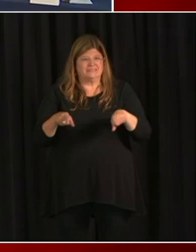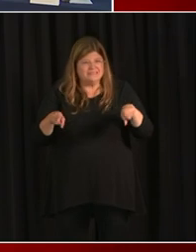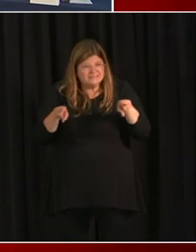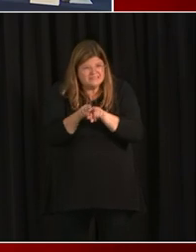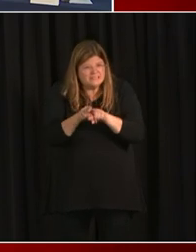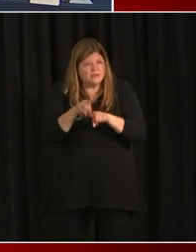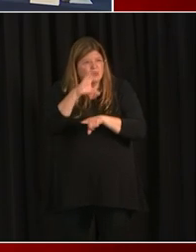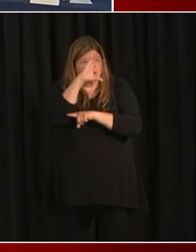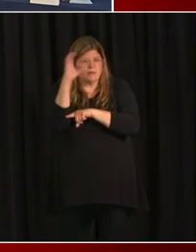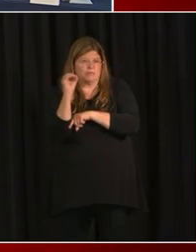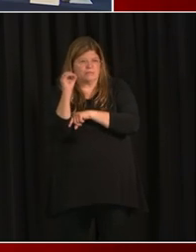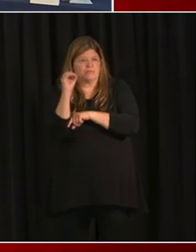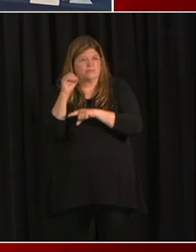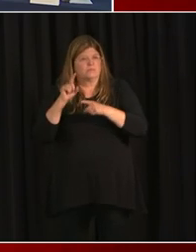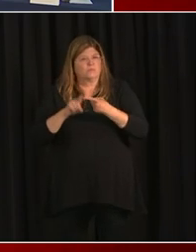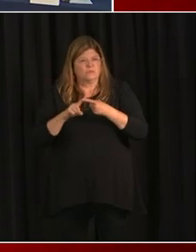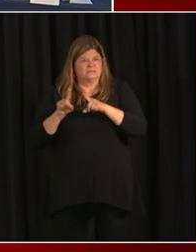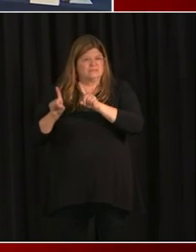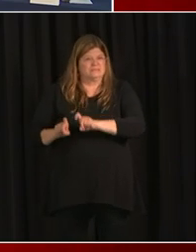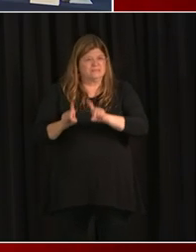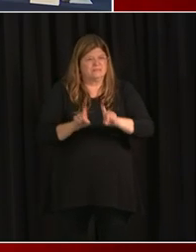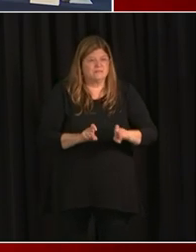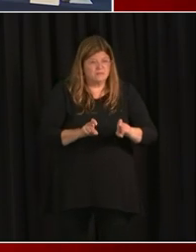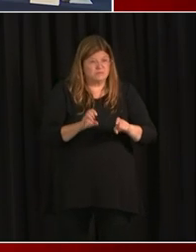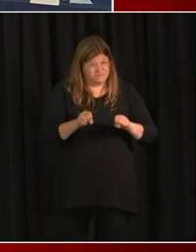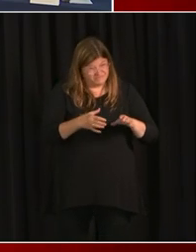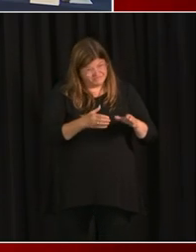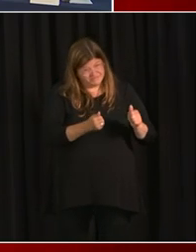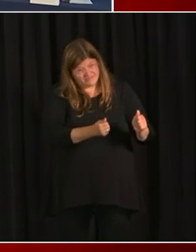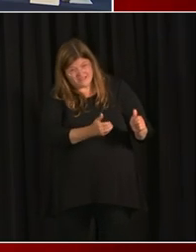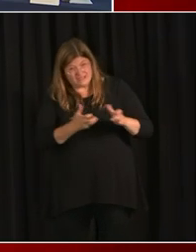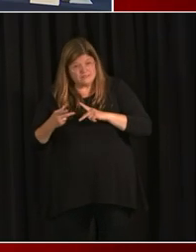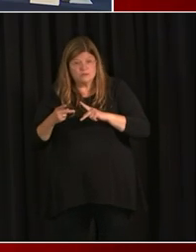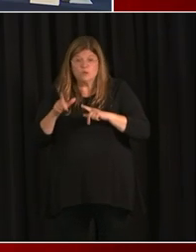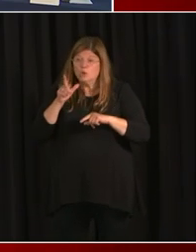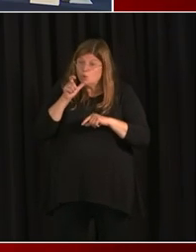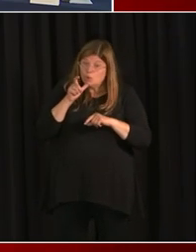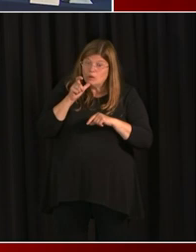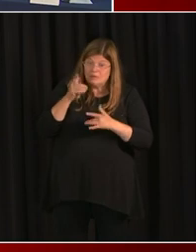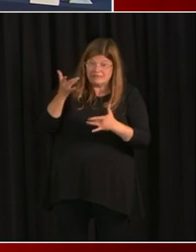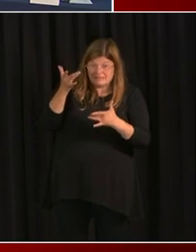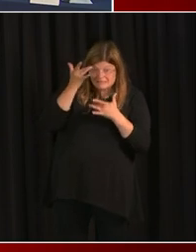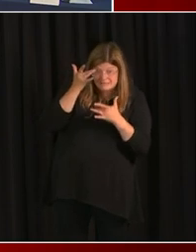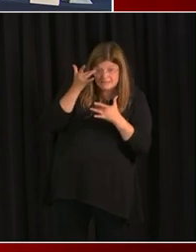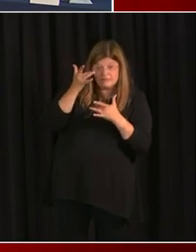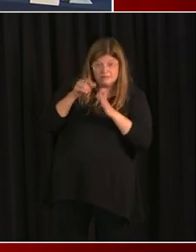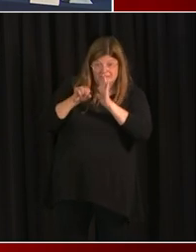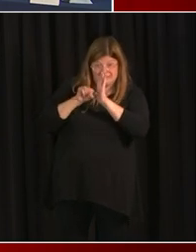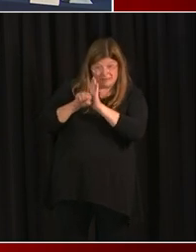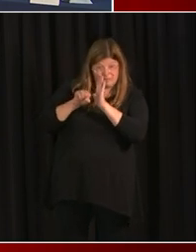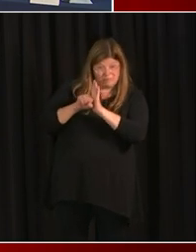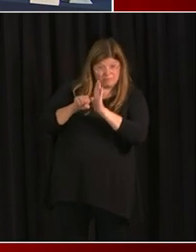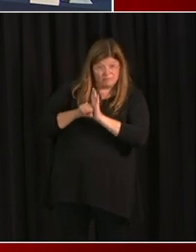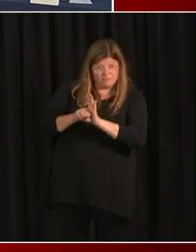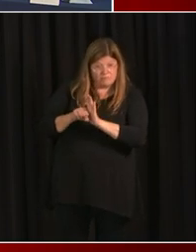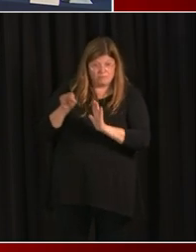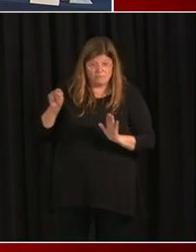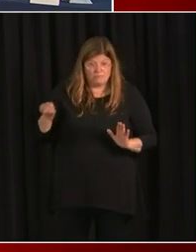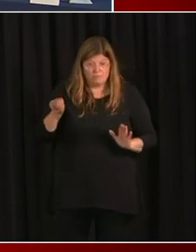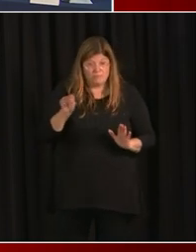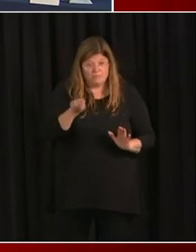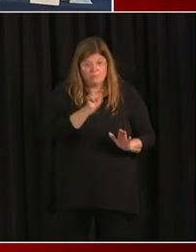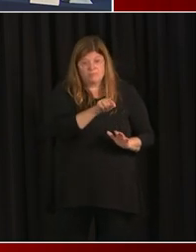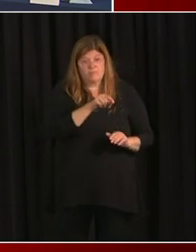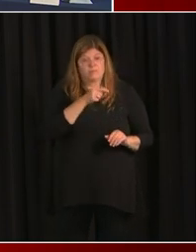anticipate at any point that we might have to move back to asking those folks who are sick or who are showing symptoms to test instead of anyone who may just